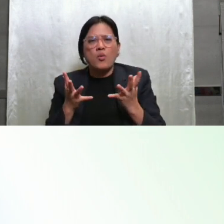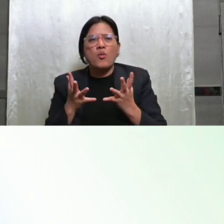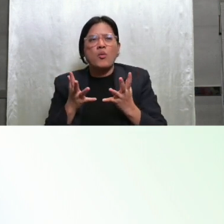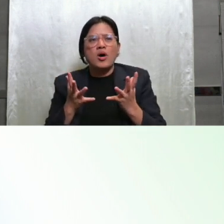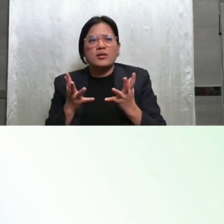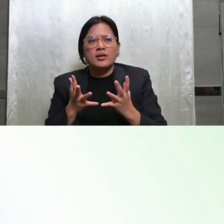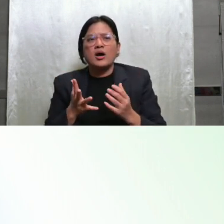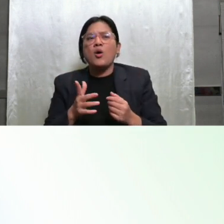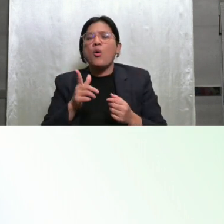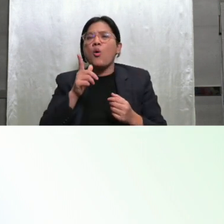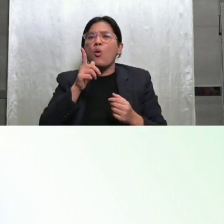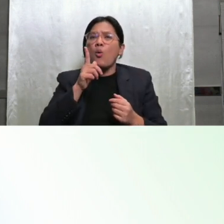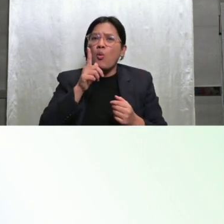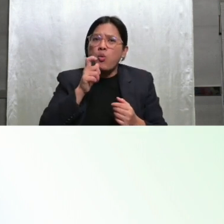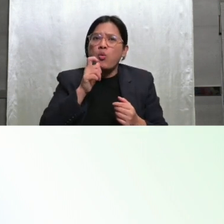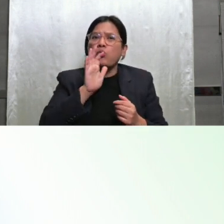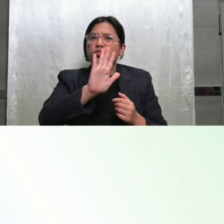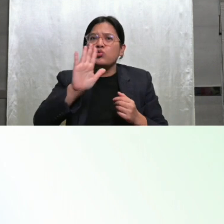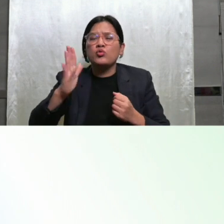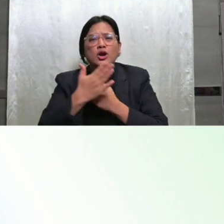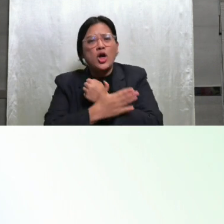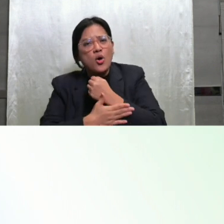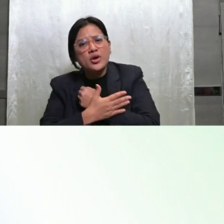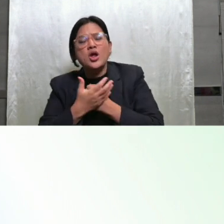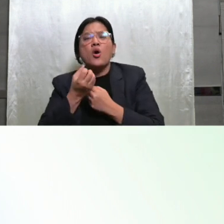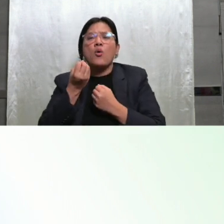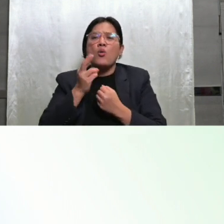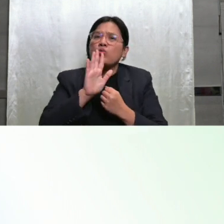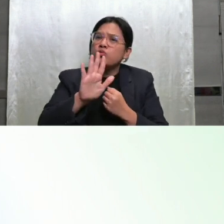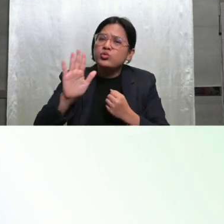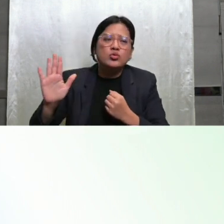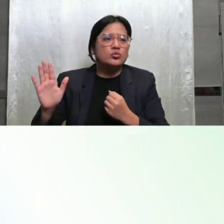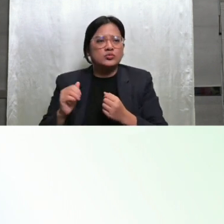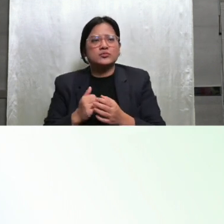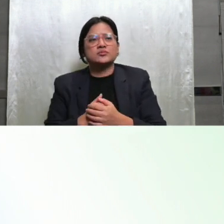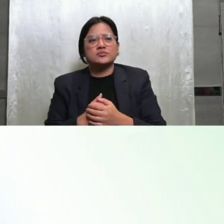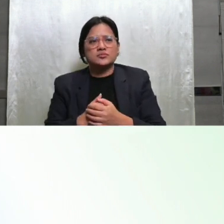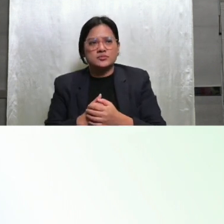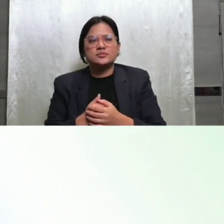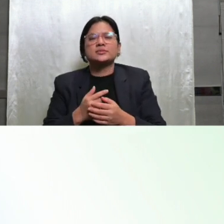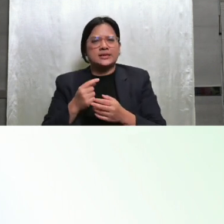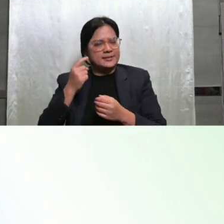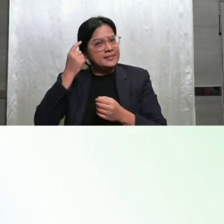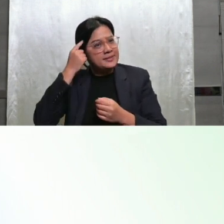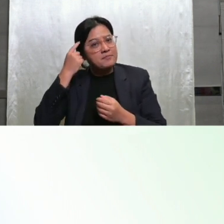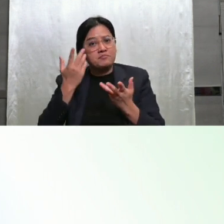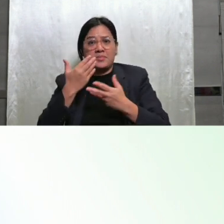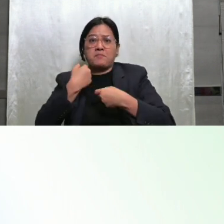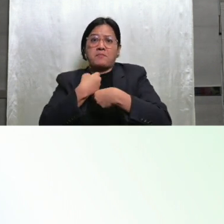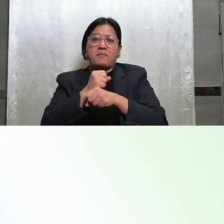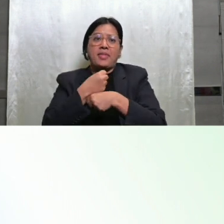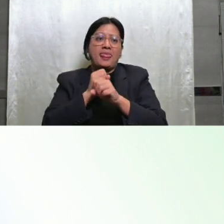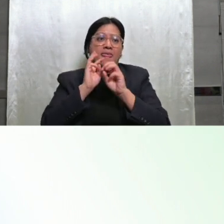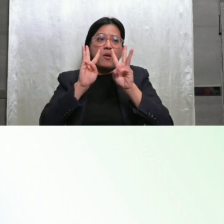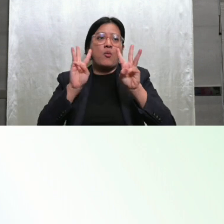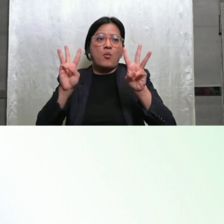are doing through Bonzo, that is learning games platform. So we are enabling our learners through